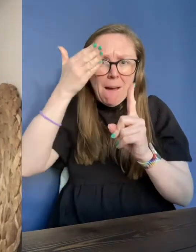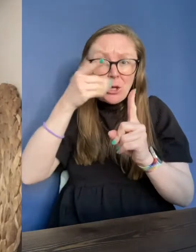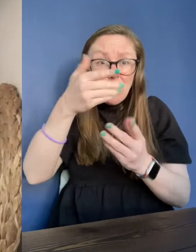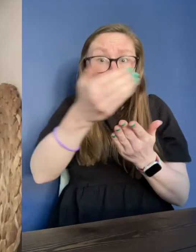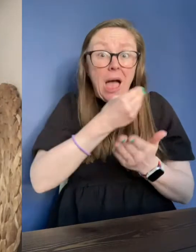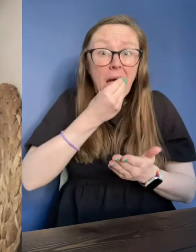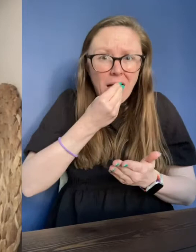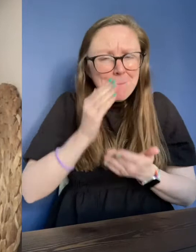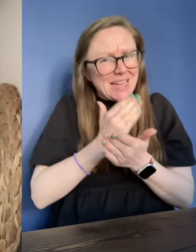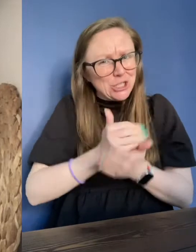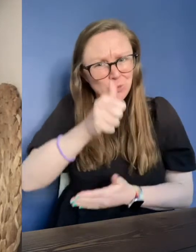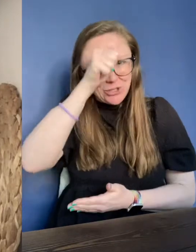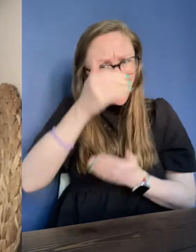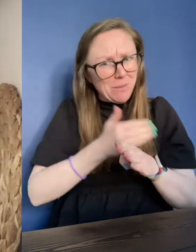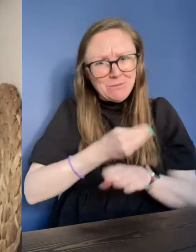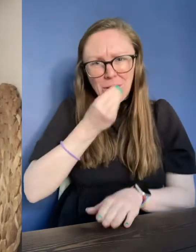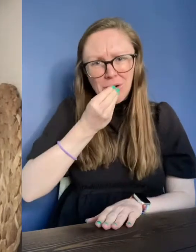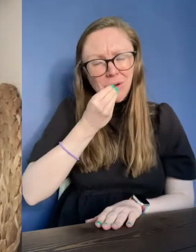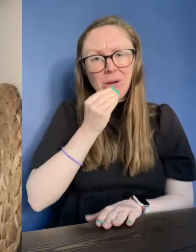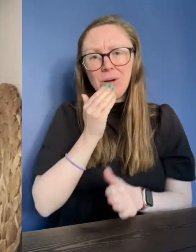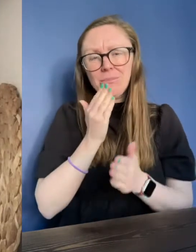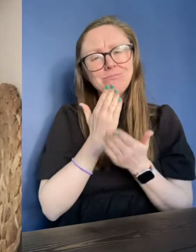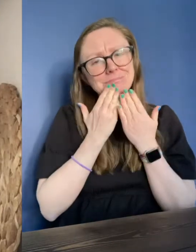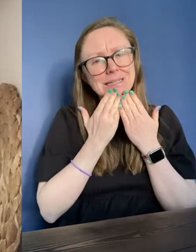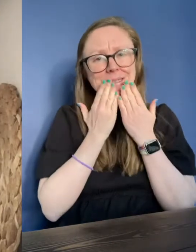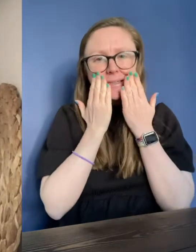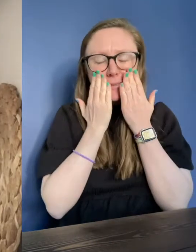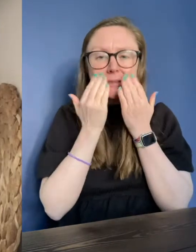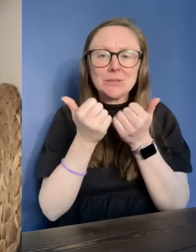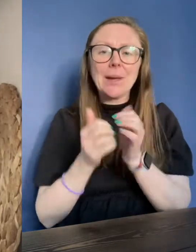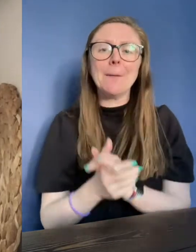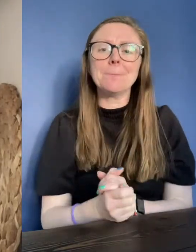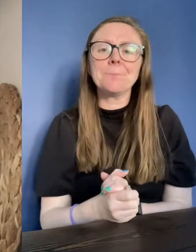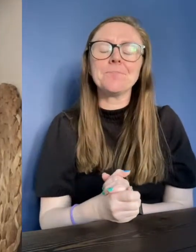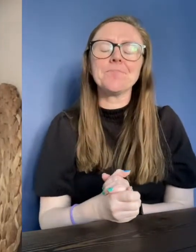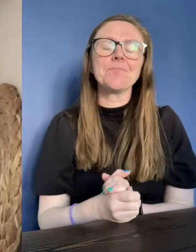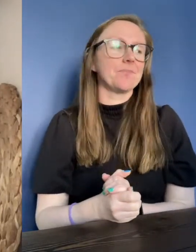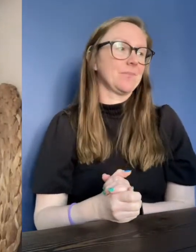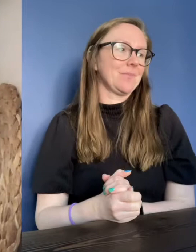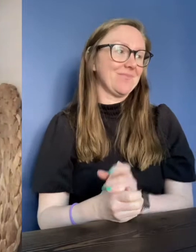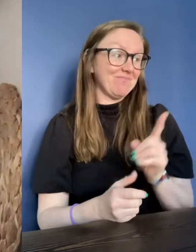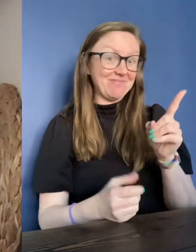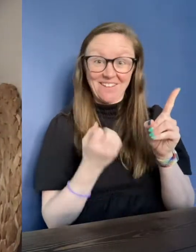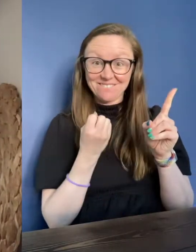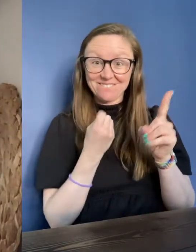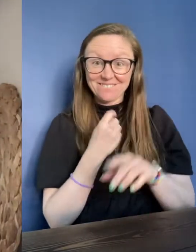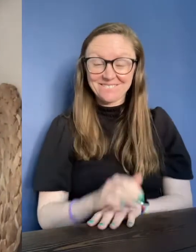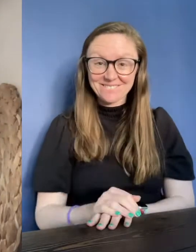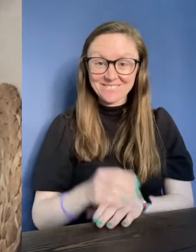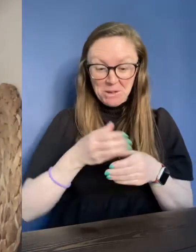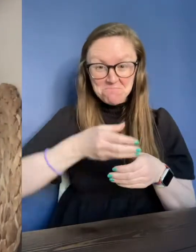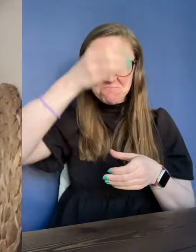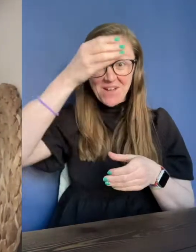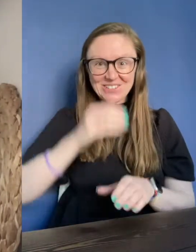that you're hoping to use in the kitchen. Right, so here we have our